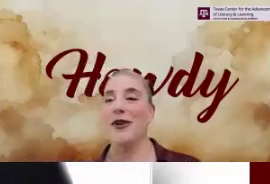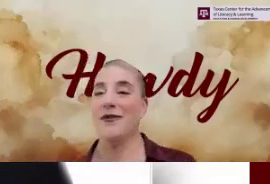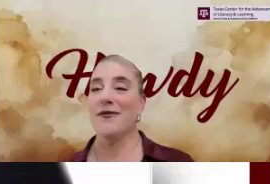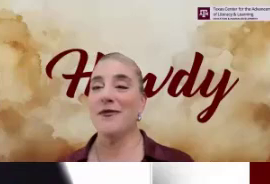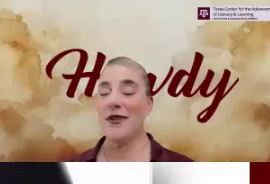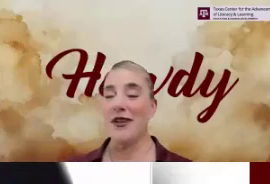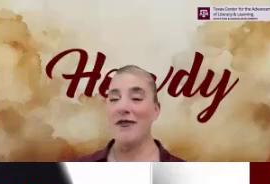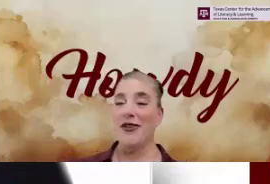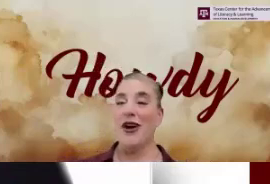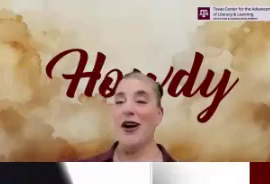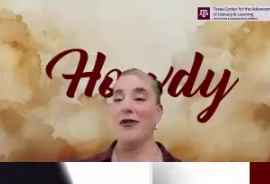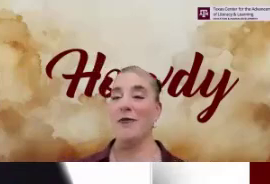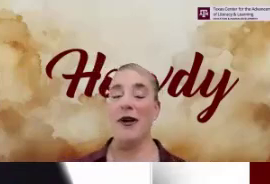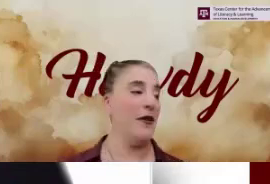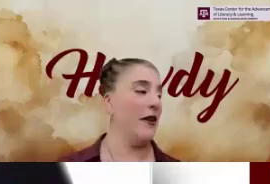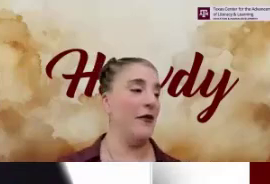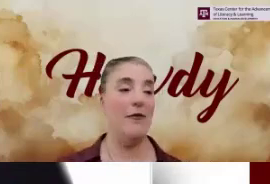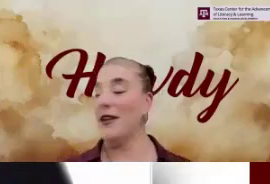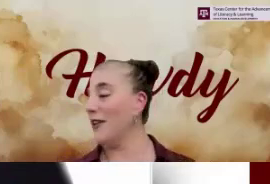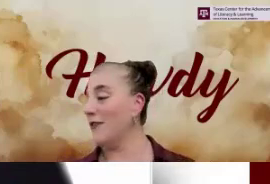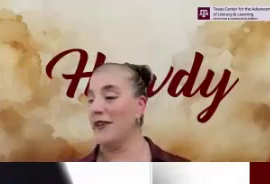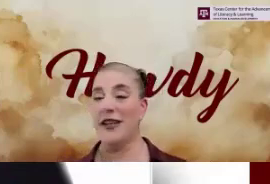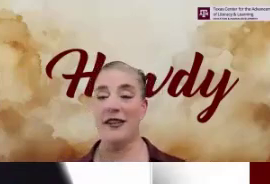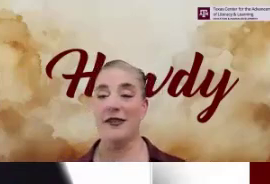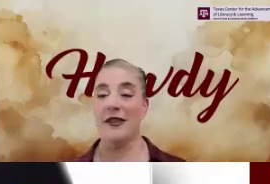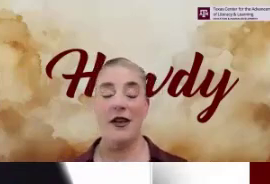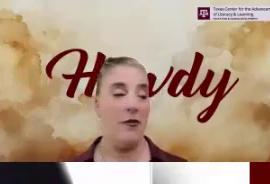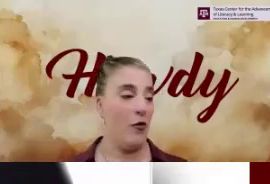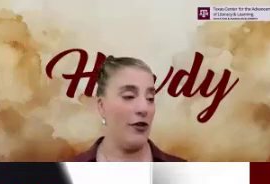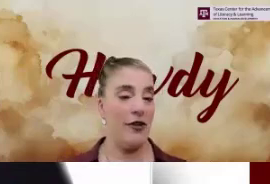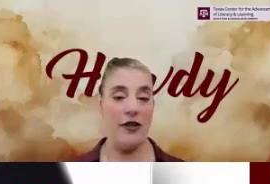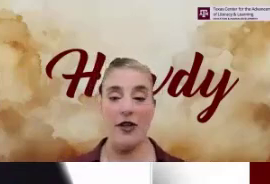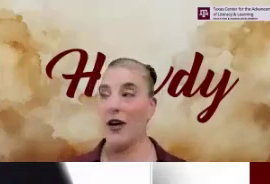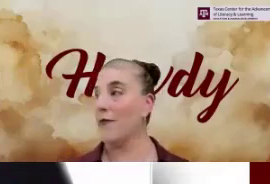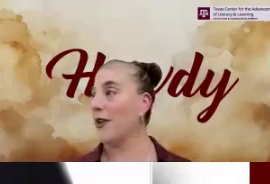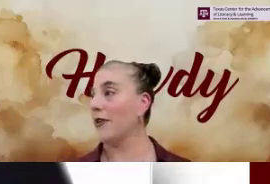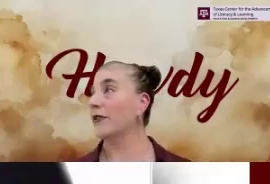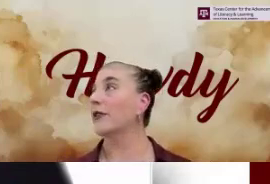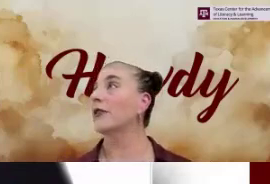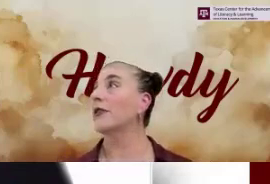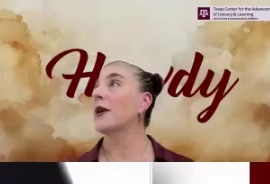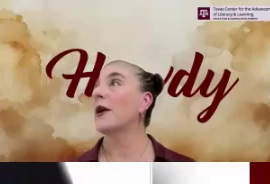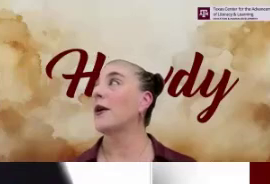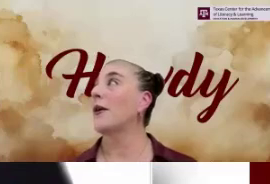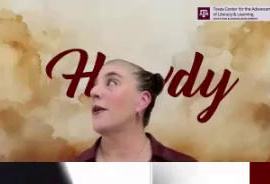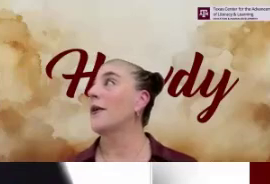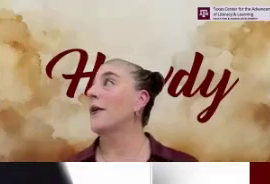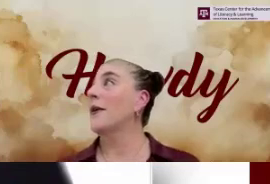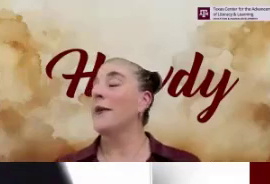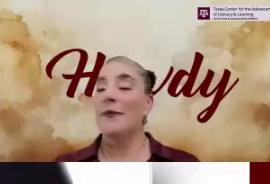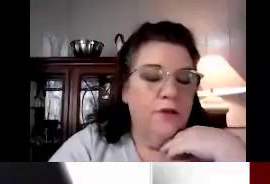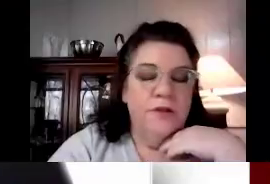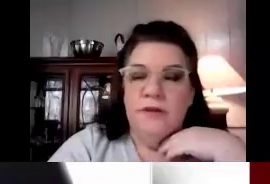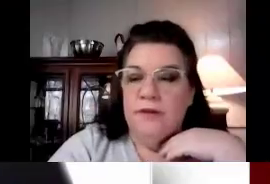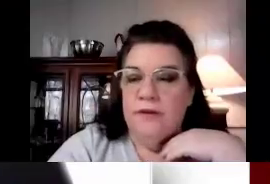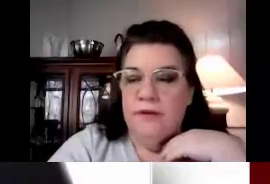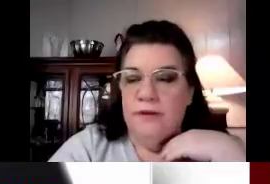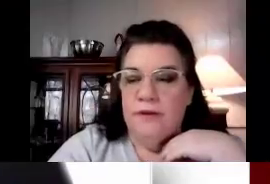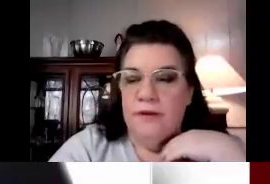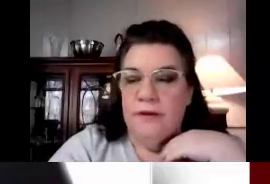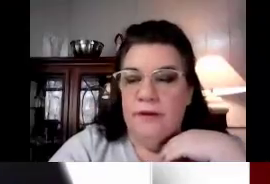how we doing? Want to give it a shot, or about another minute, you think? Watching the time here. I'm